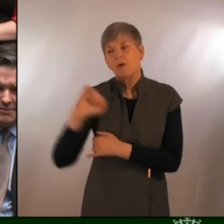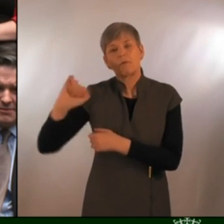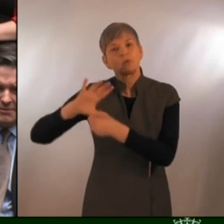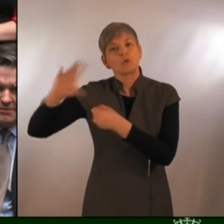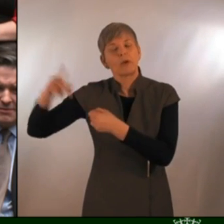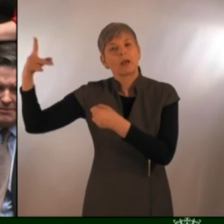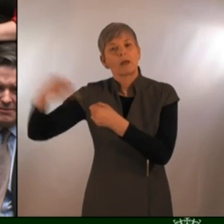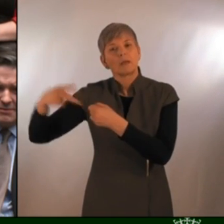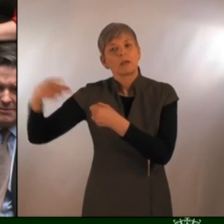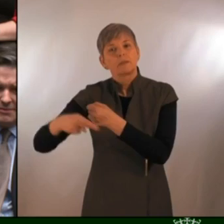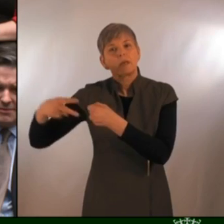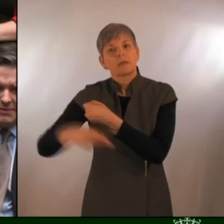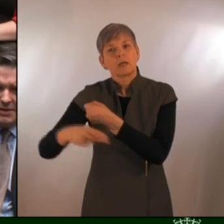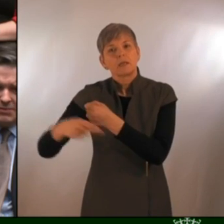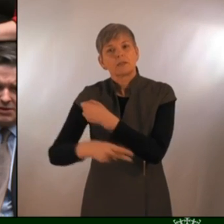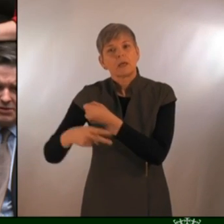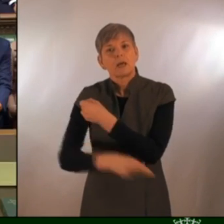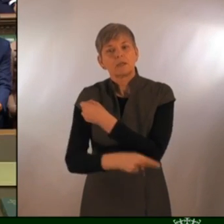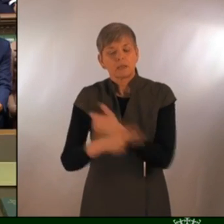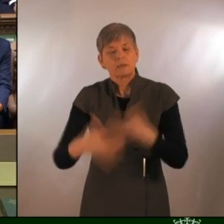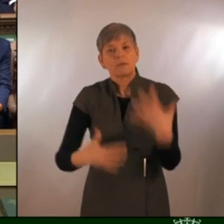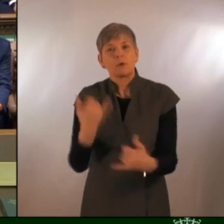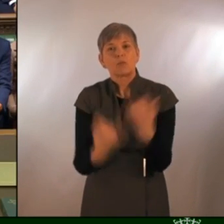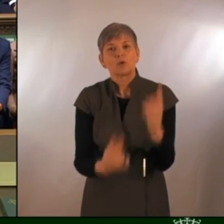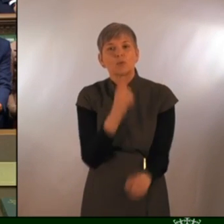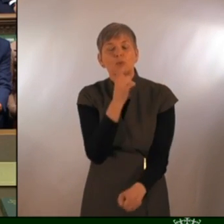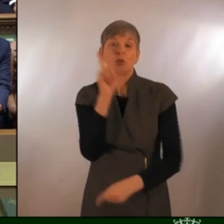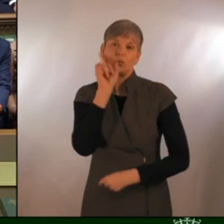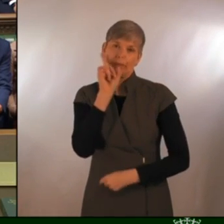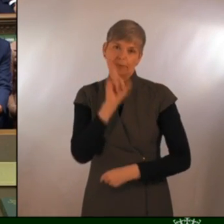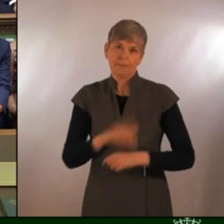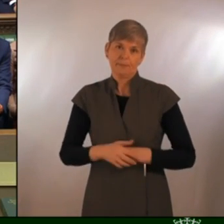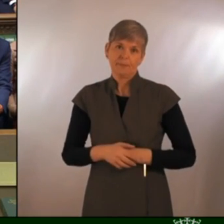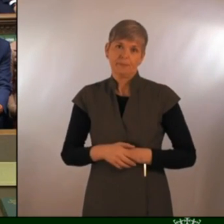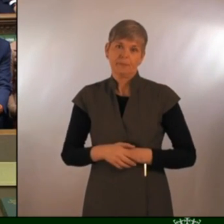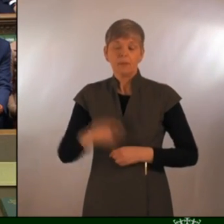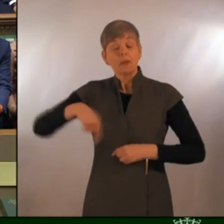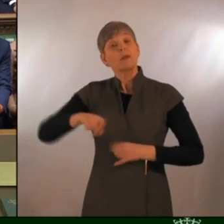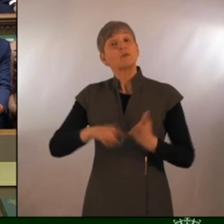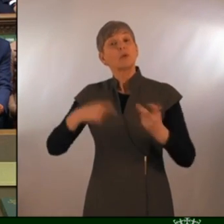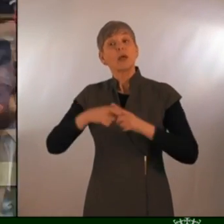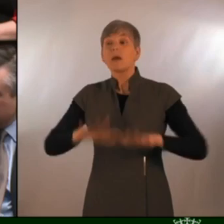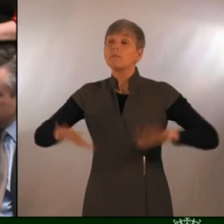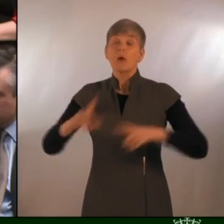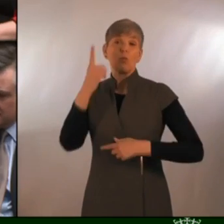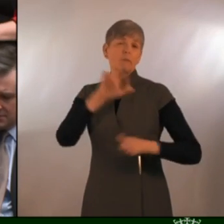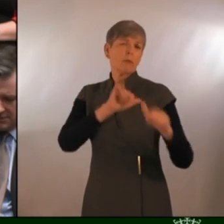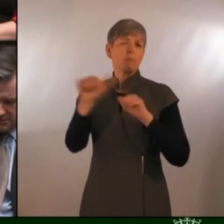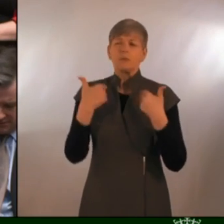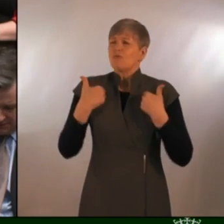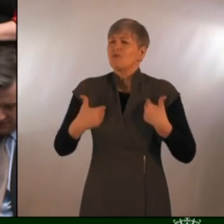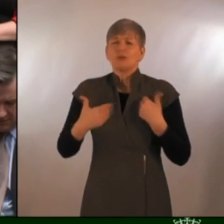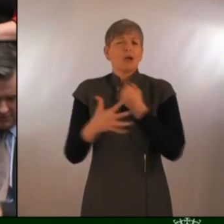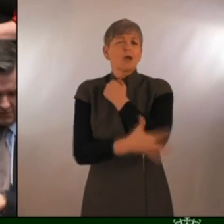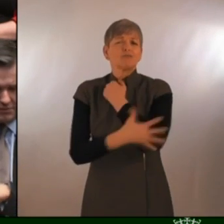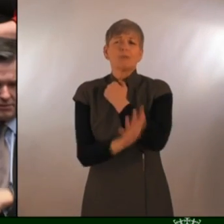have landed disproportionately on the shoulders of women. We are one of the richest countries in the world, and it's mind-boggling that